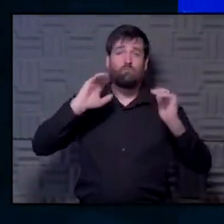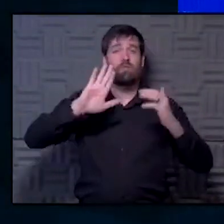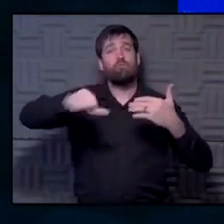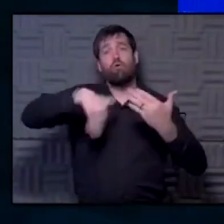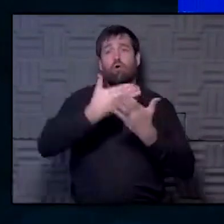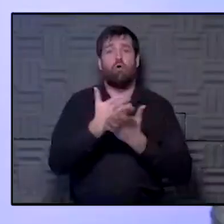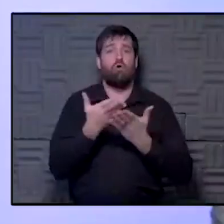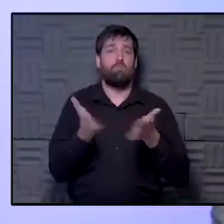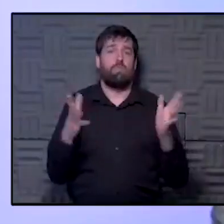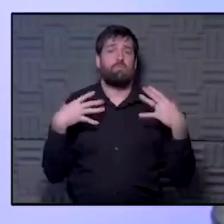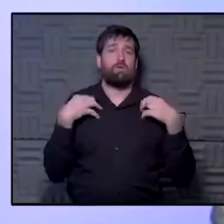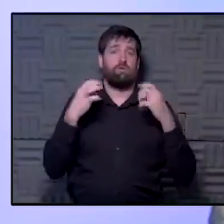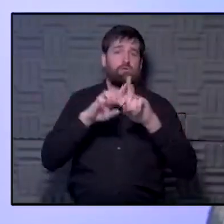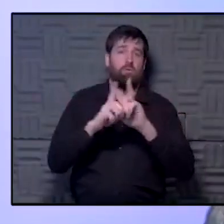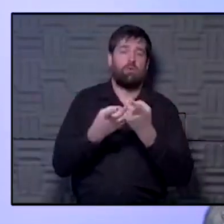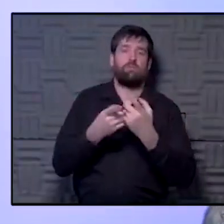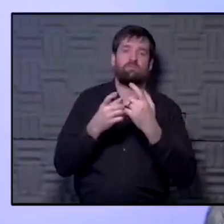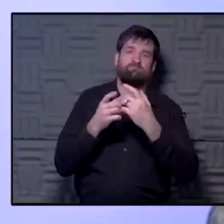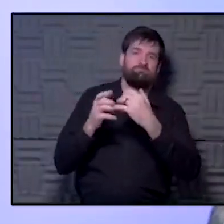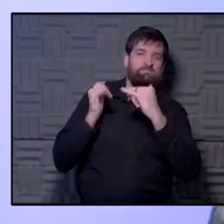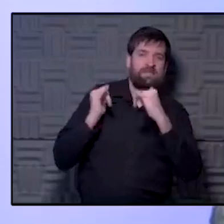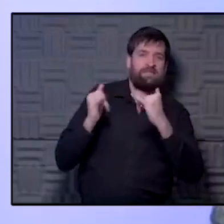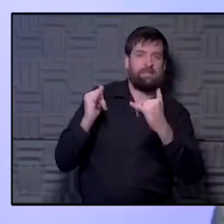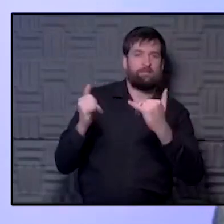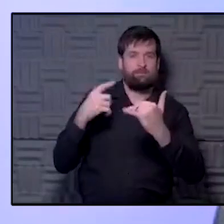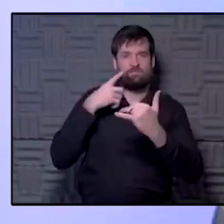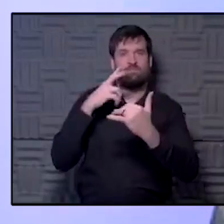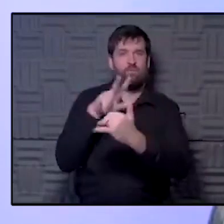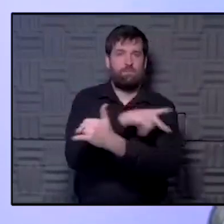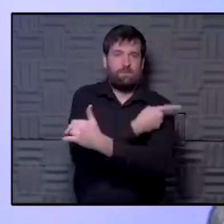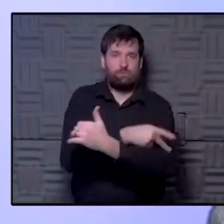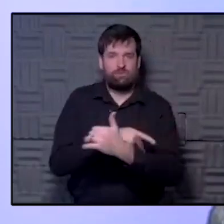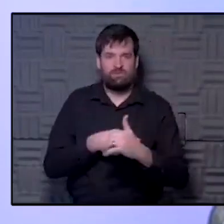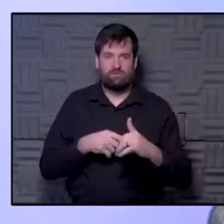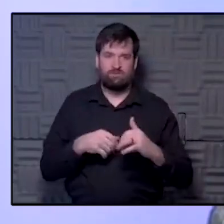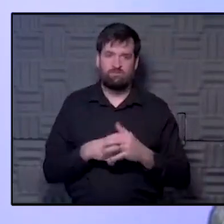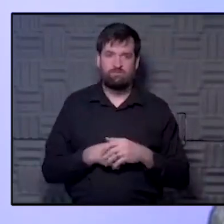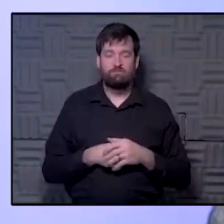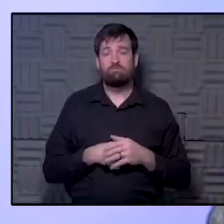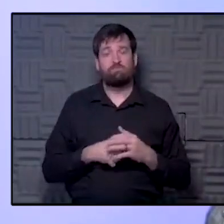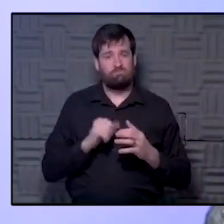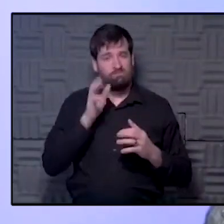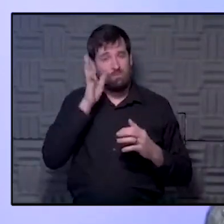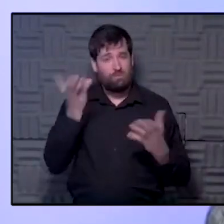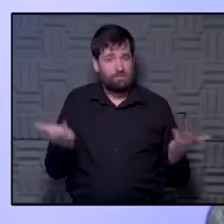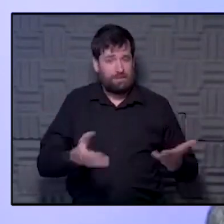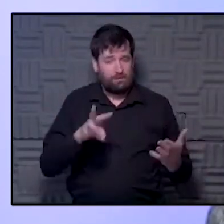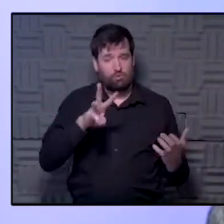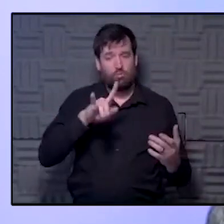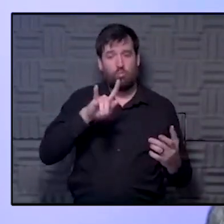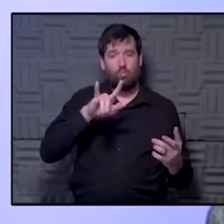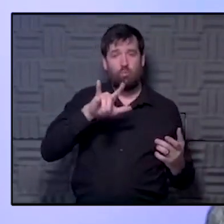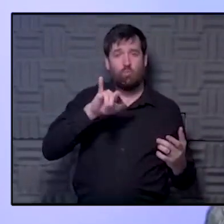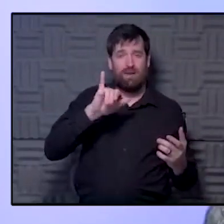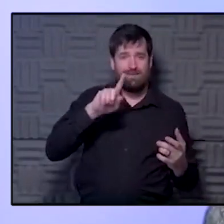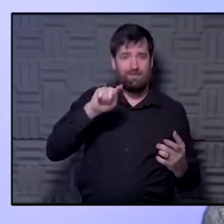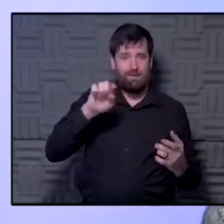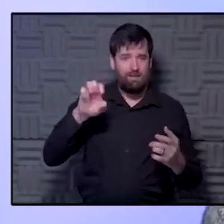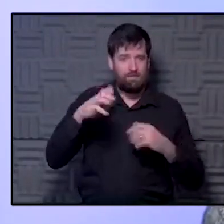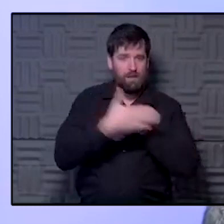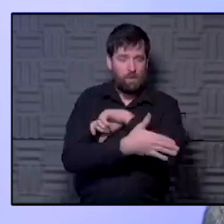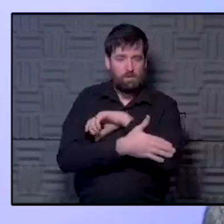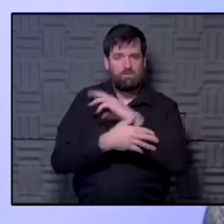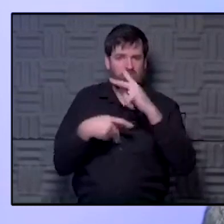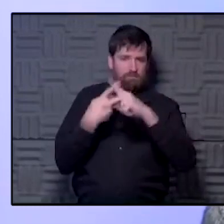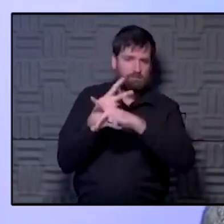departments will do that service for patients like this. We're certainly going to do that in Wyandotte County. We're going to try to figure out how to